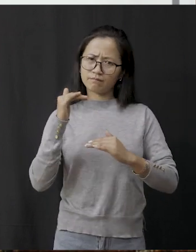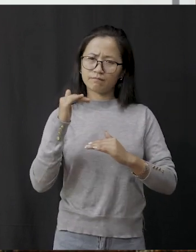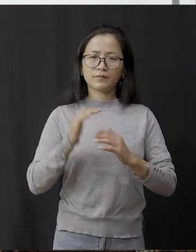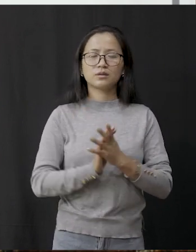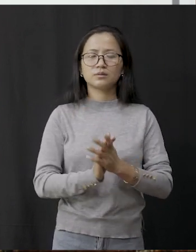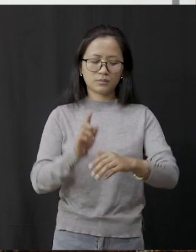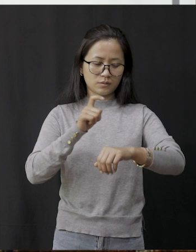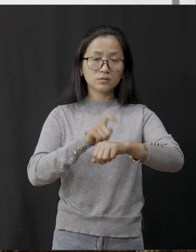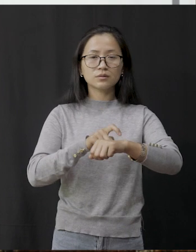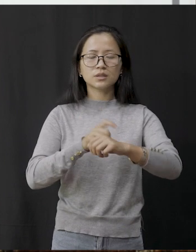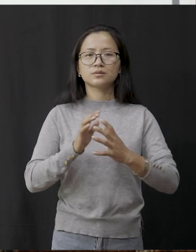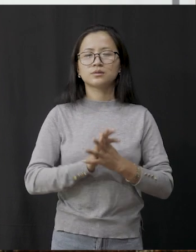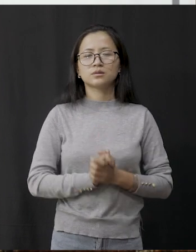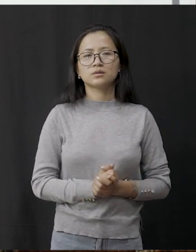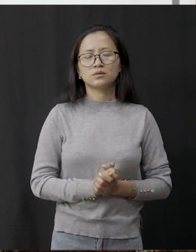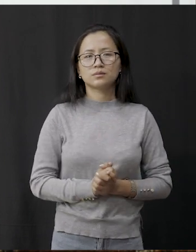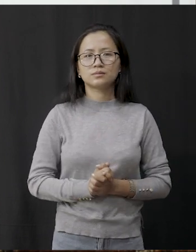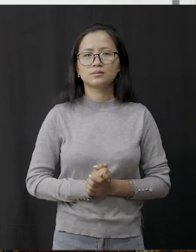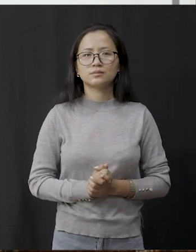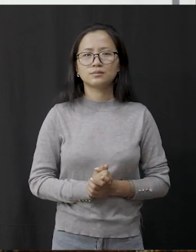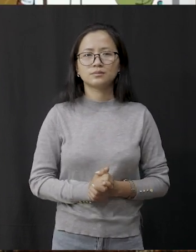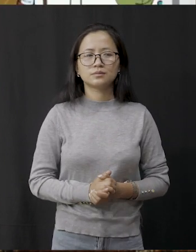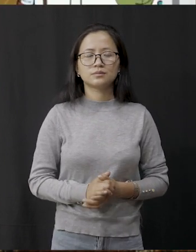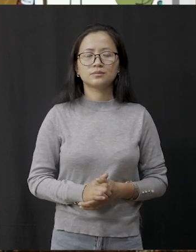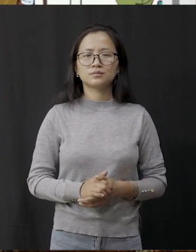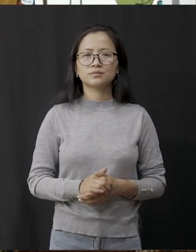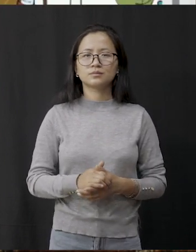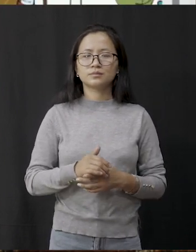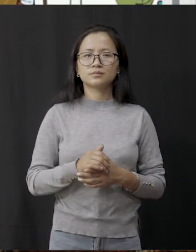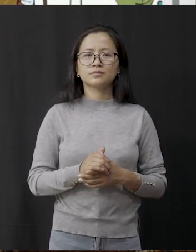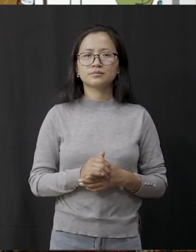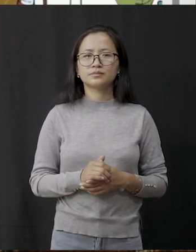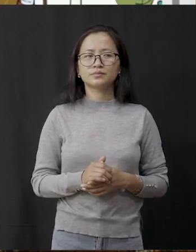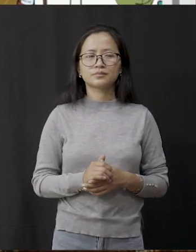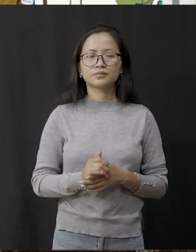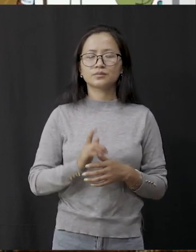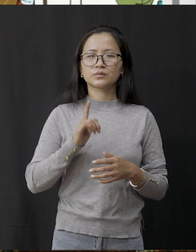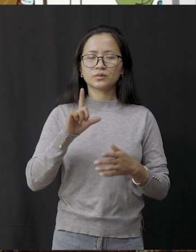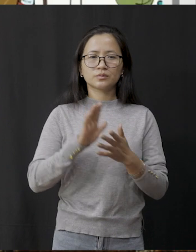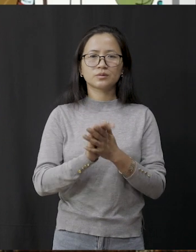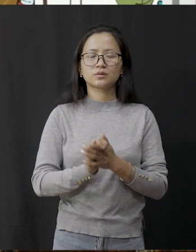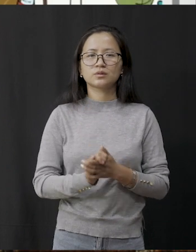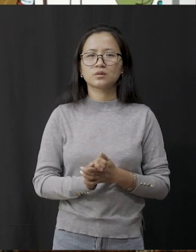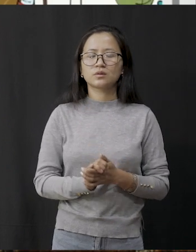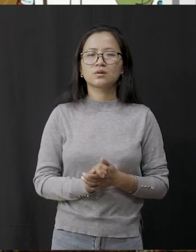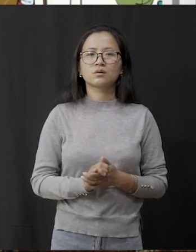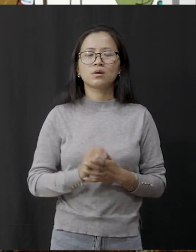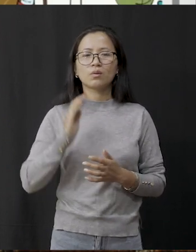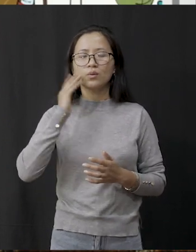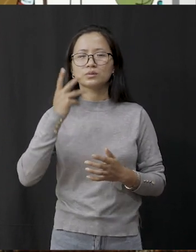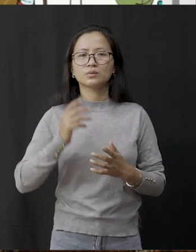Okay, leisure time. So this is a leisure time. Leisure time is